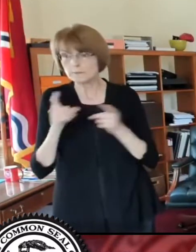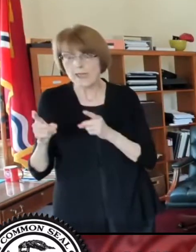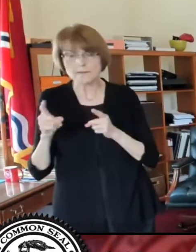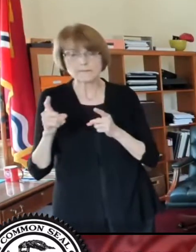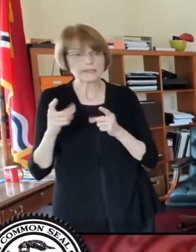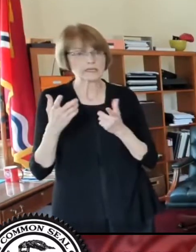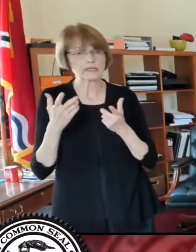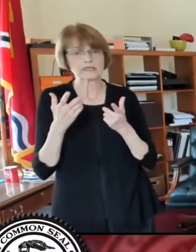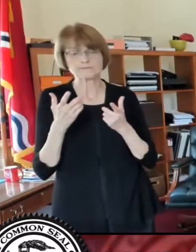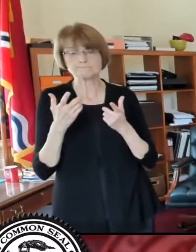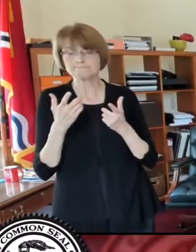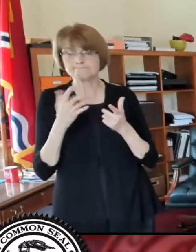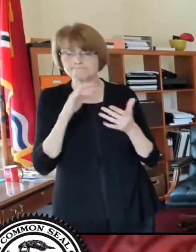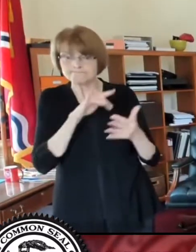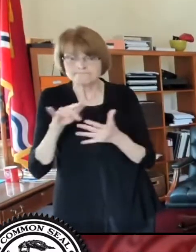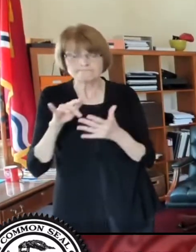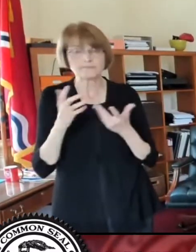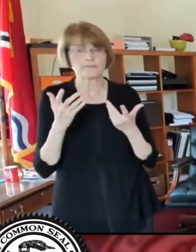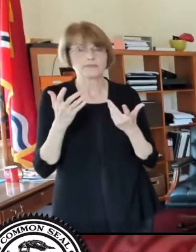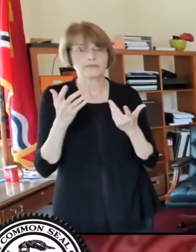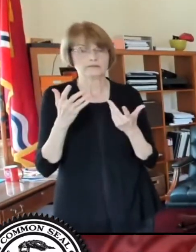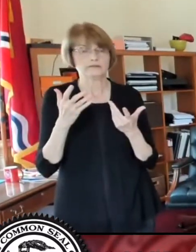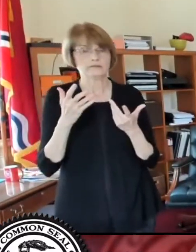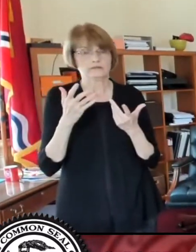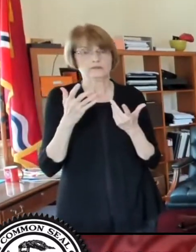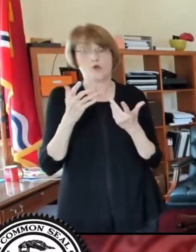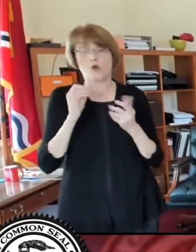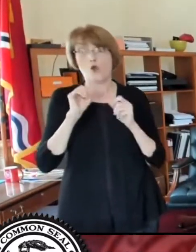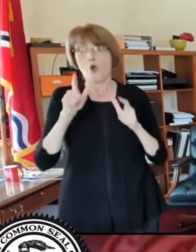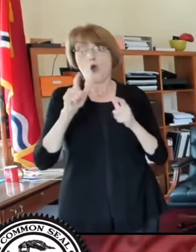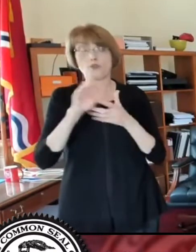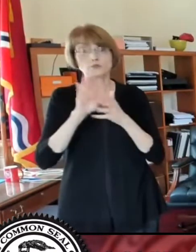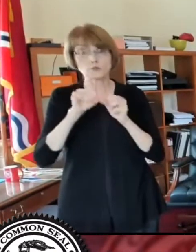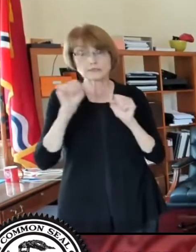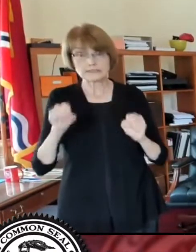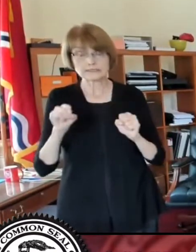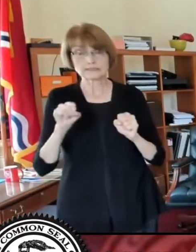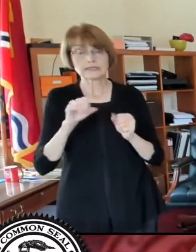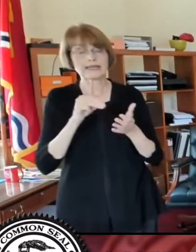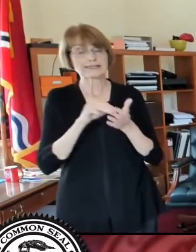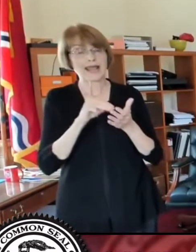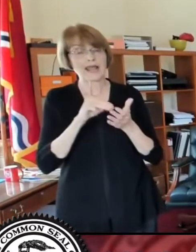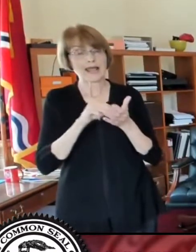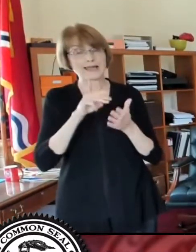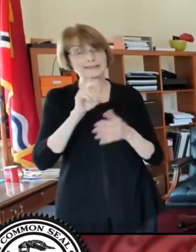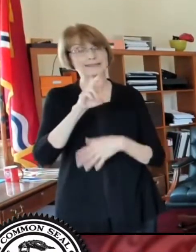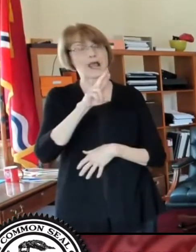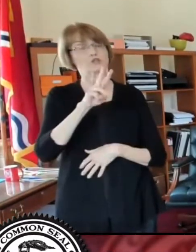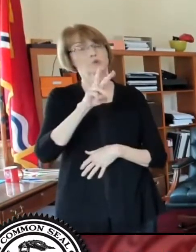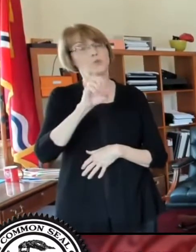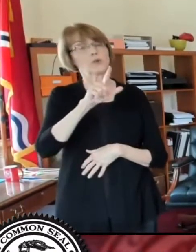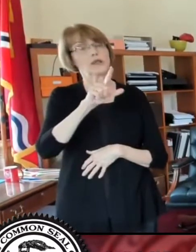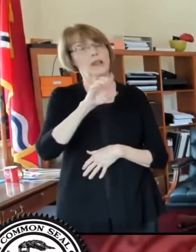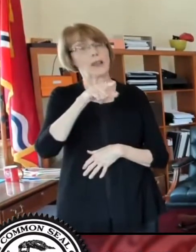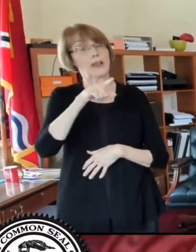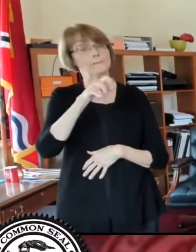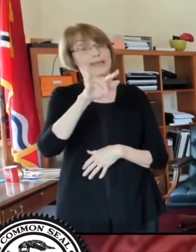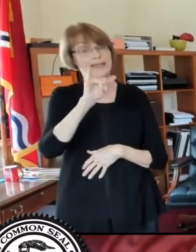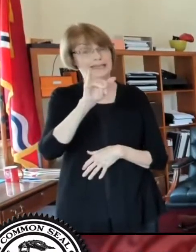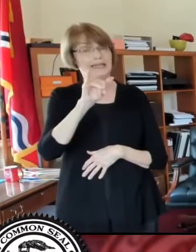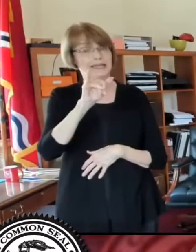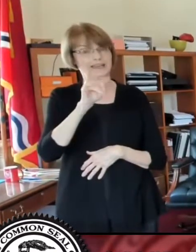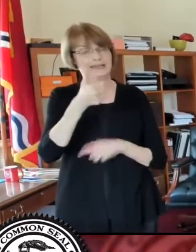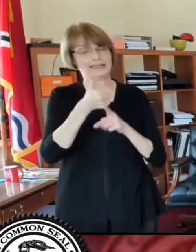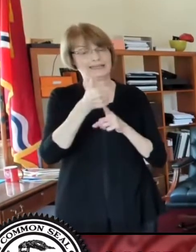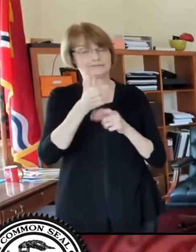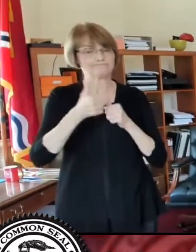have regular calls with all the school systems. Dr. Will Pinkney, some of you have met Dr. Pinkney. He's